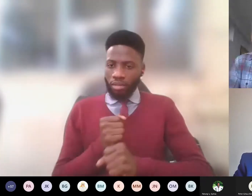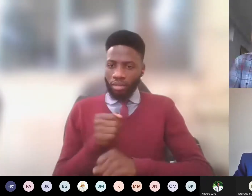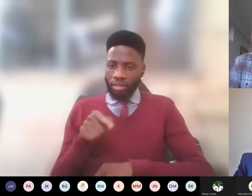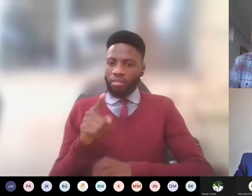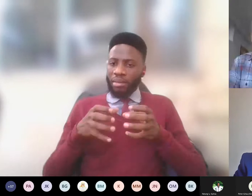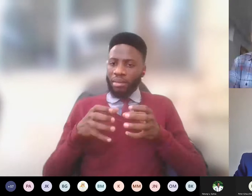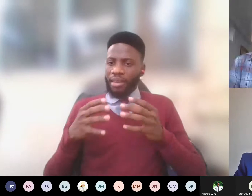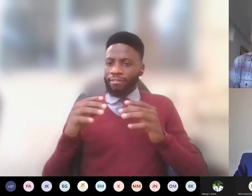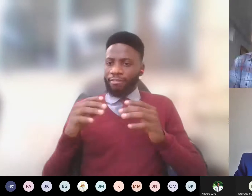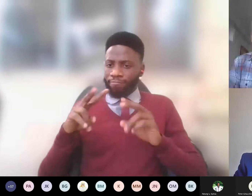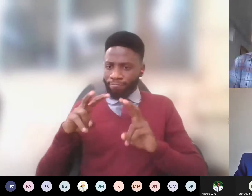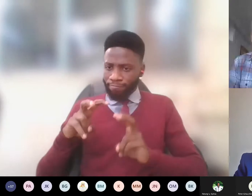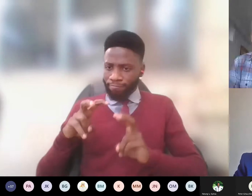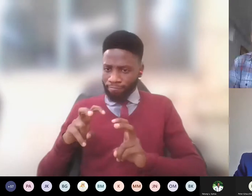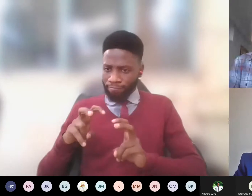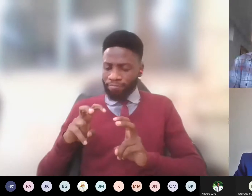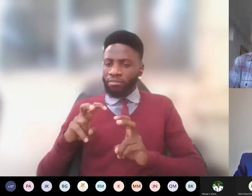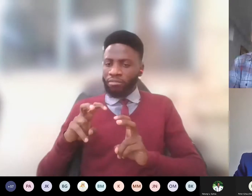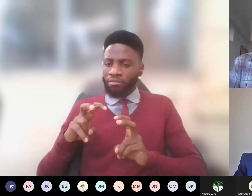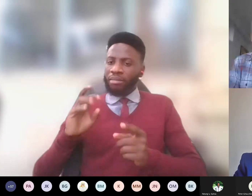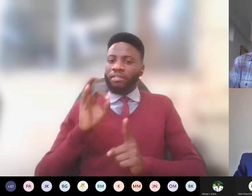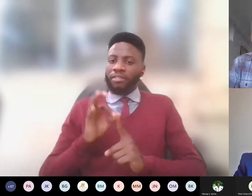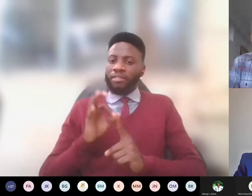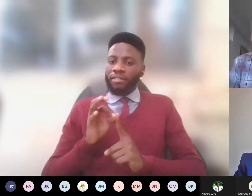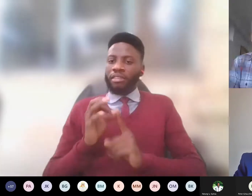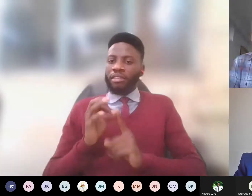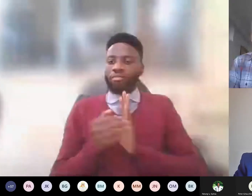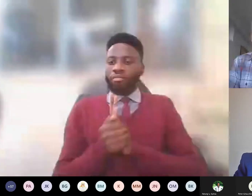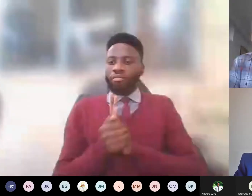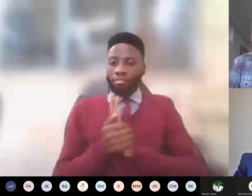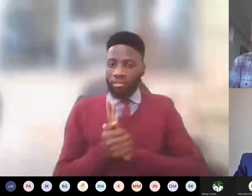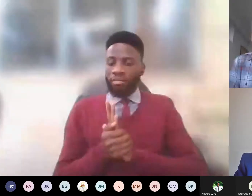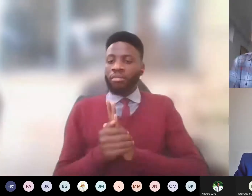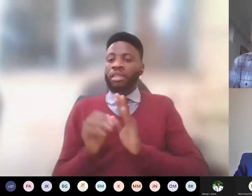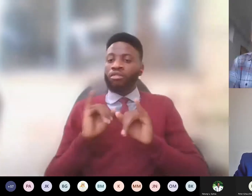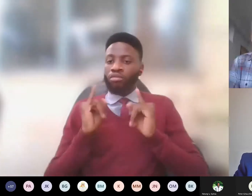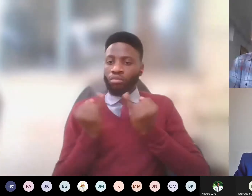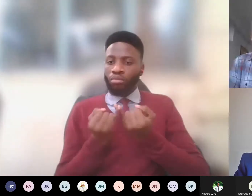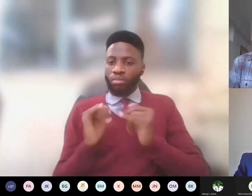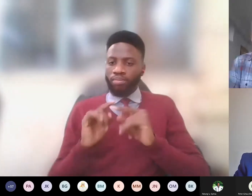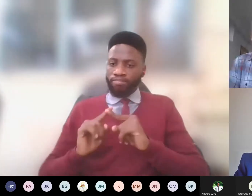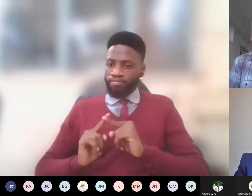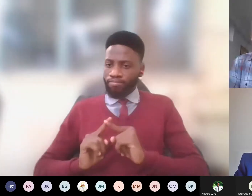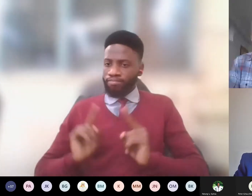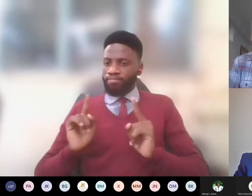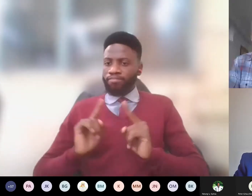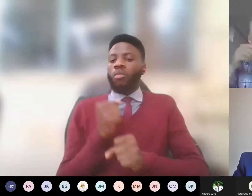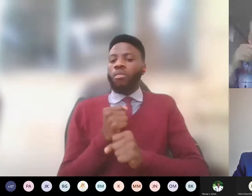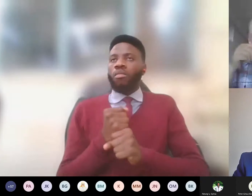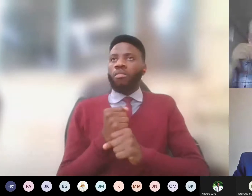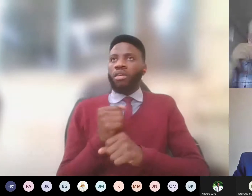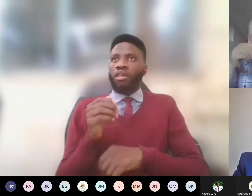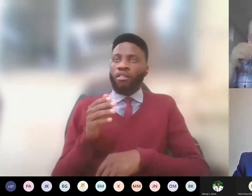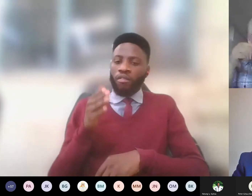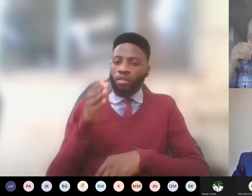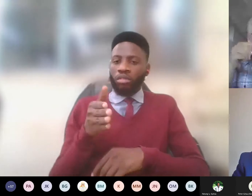questions, because indeed the way we phrased this, the theme of this talk is